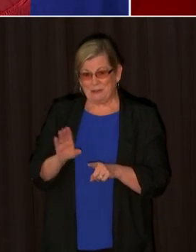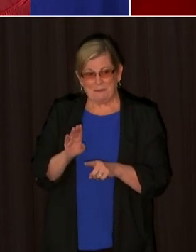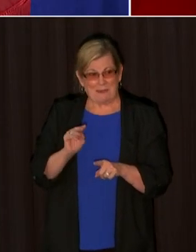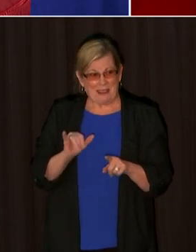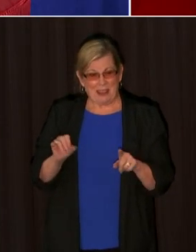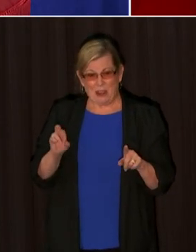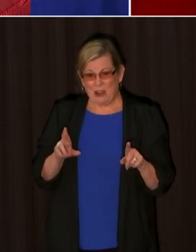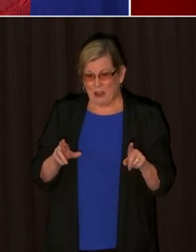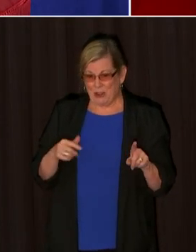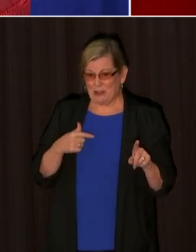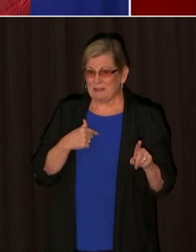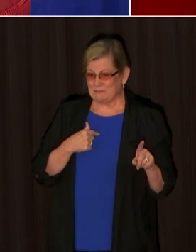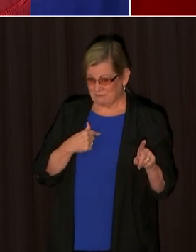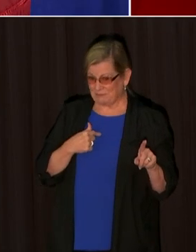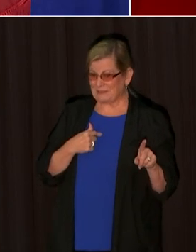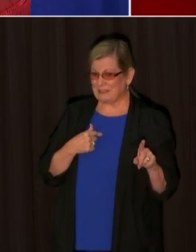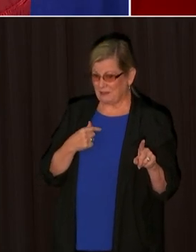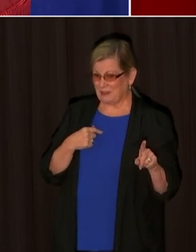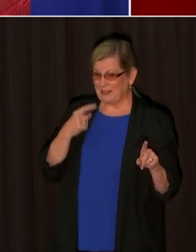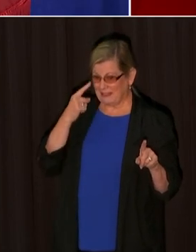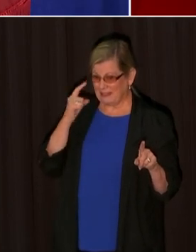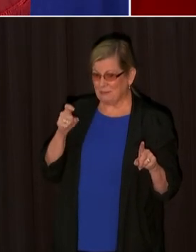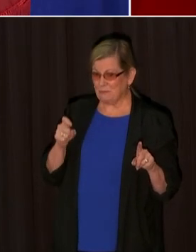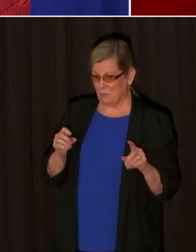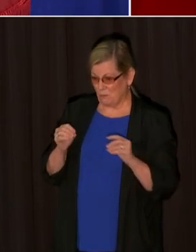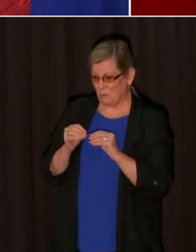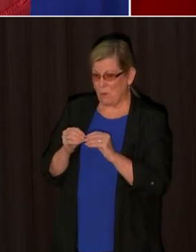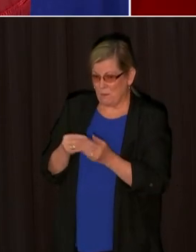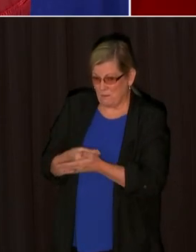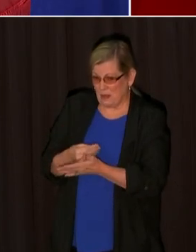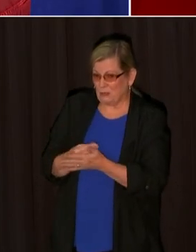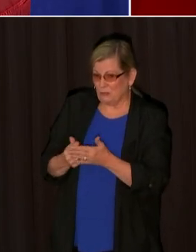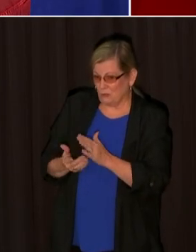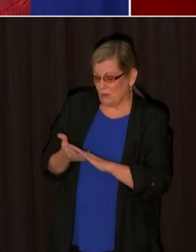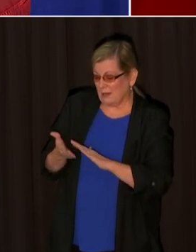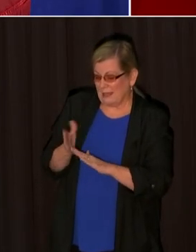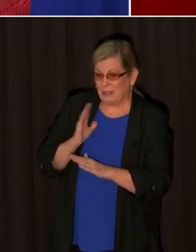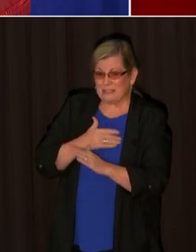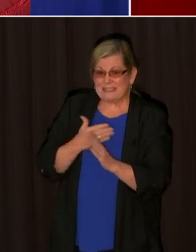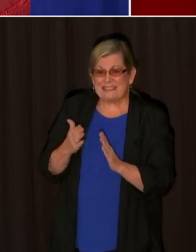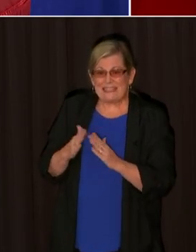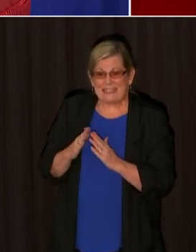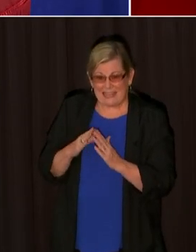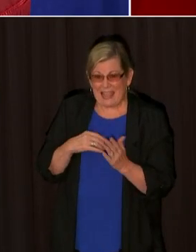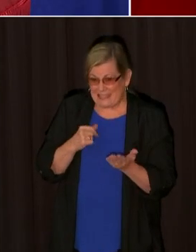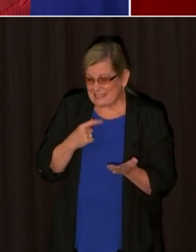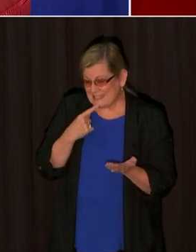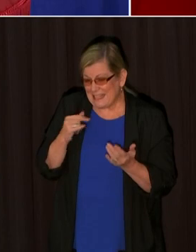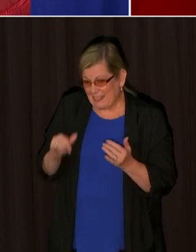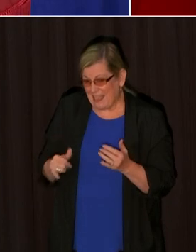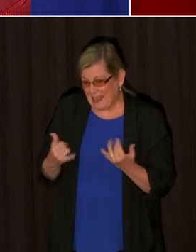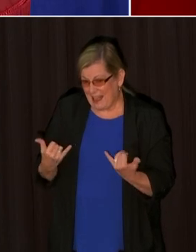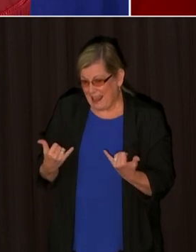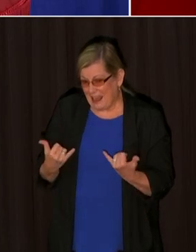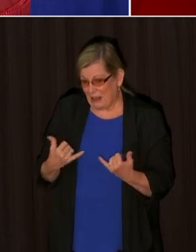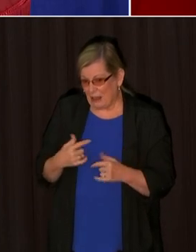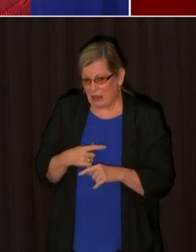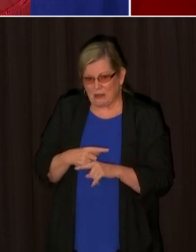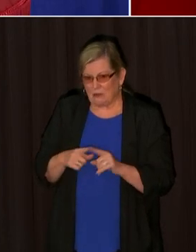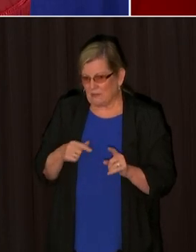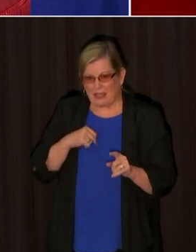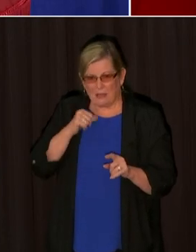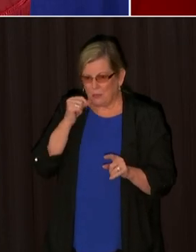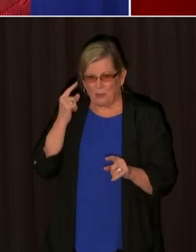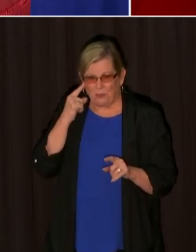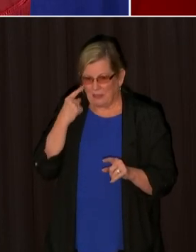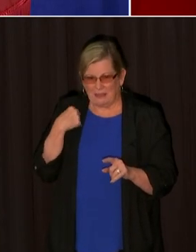we need more revenues to run our city properly. I have no problem saying that. But I don't think that we were in that, I know for